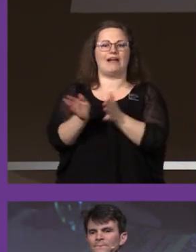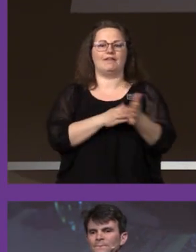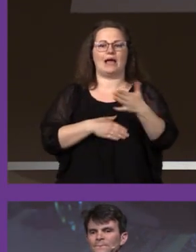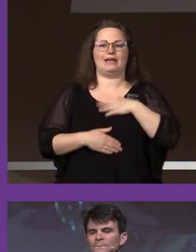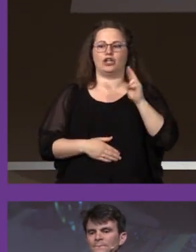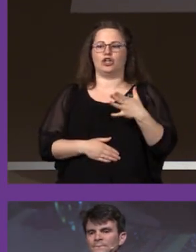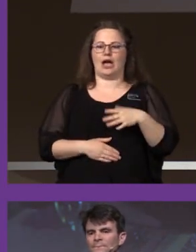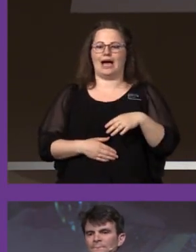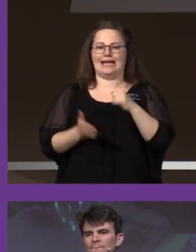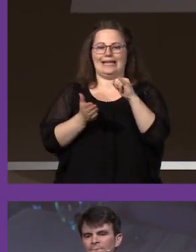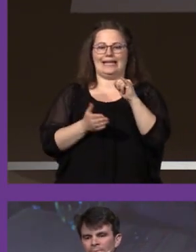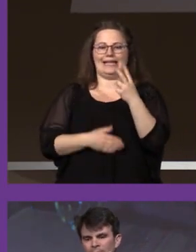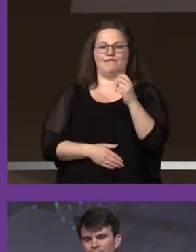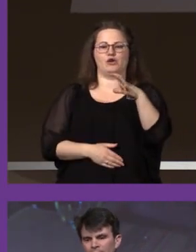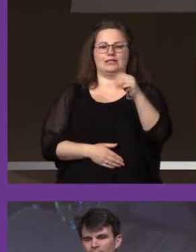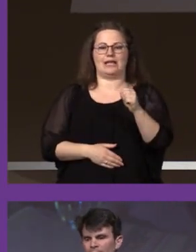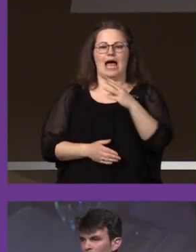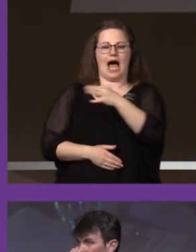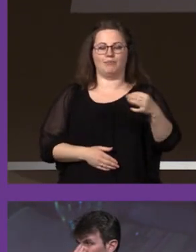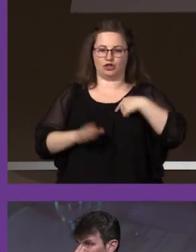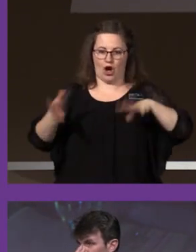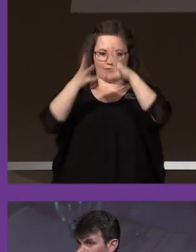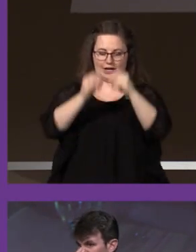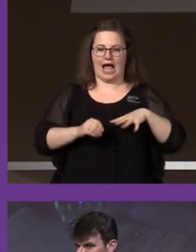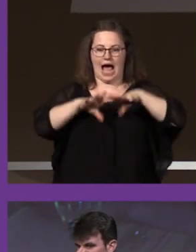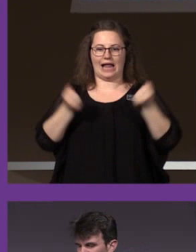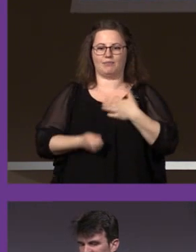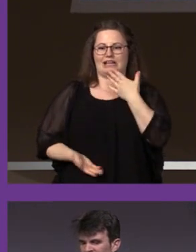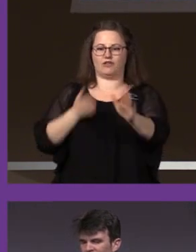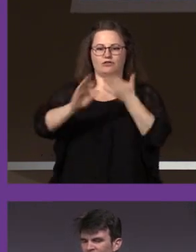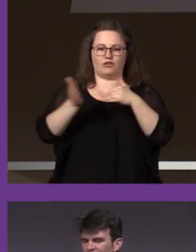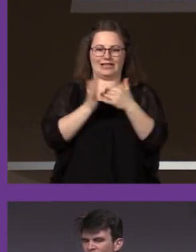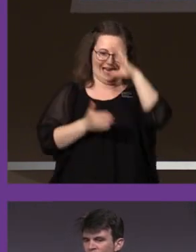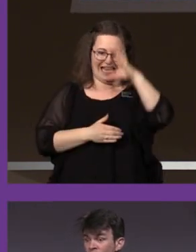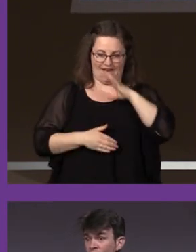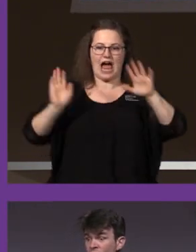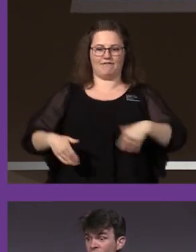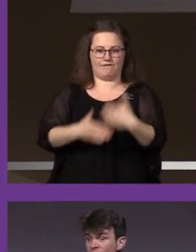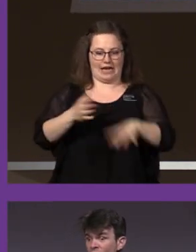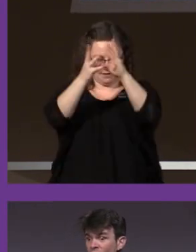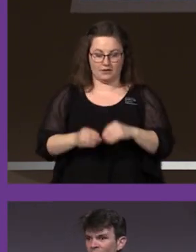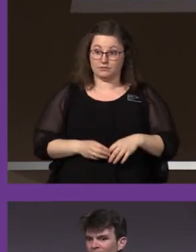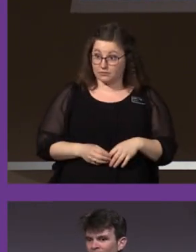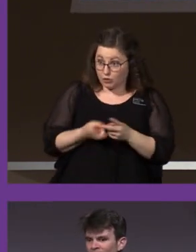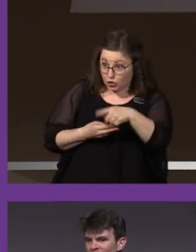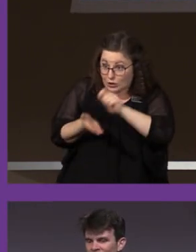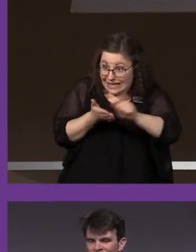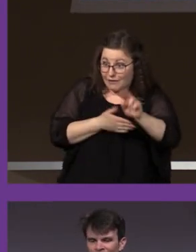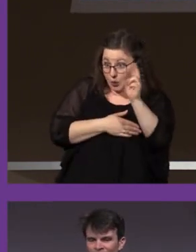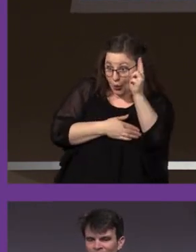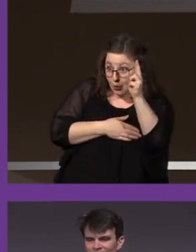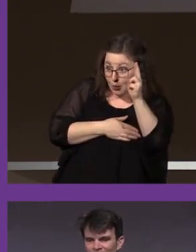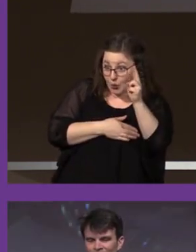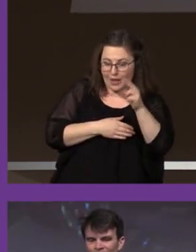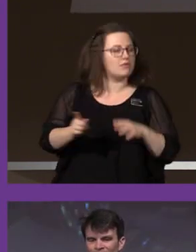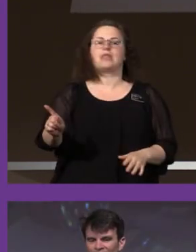my new iVoice application. I programmed all of my responses for the night. Okay, you mean you're writing it down somehow and it's reading